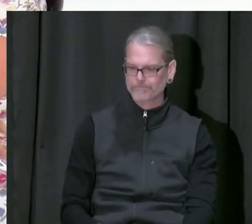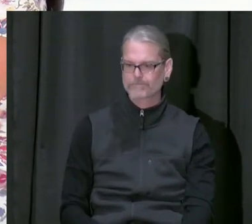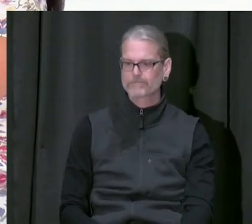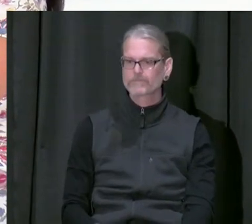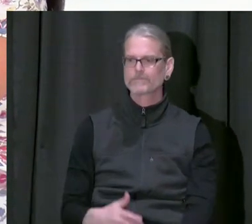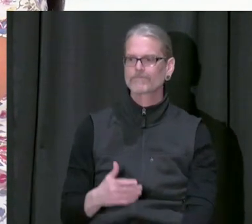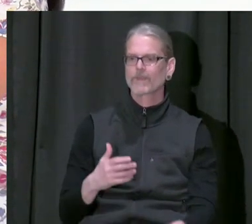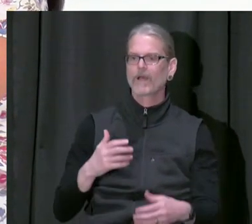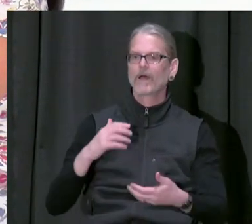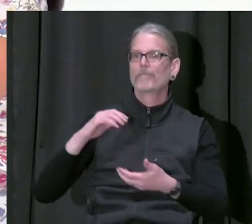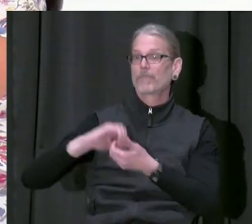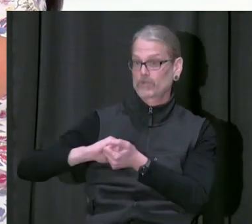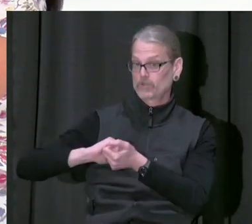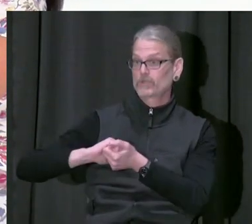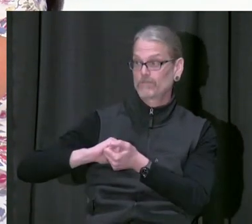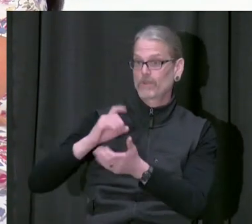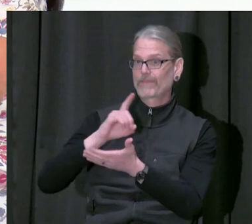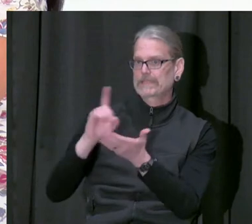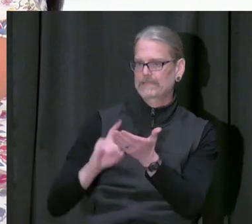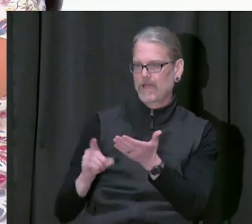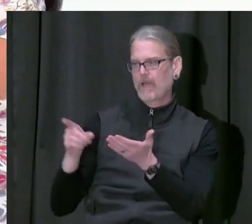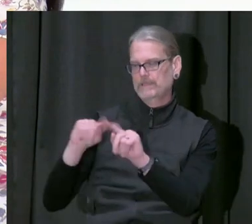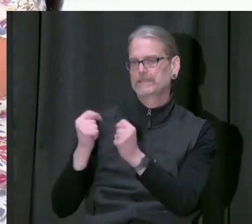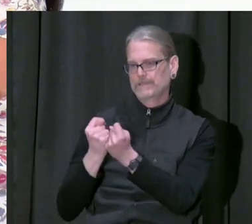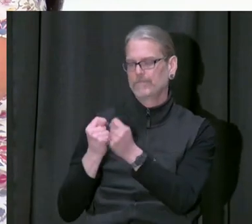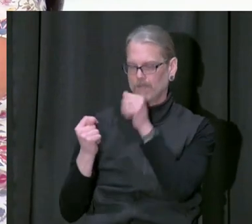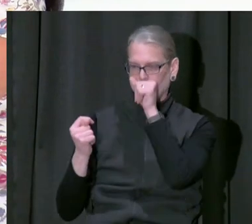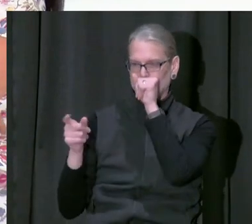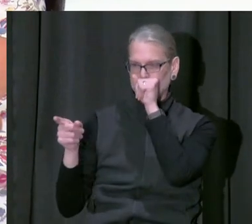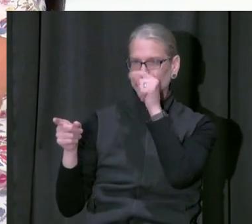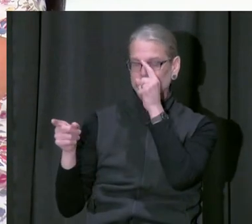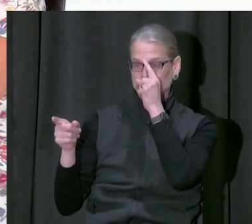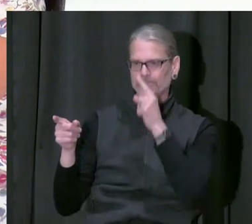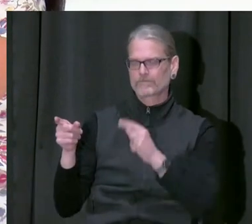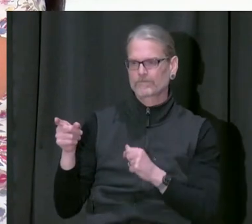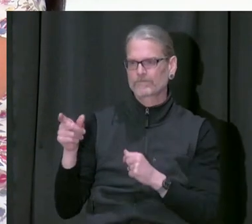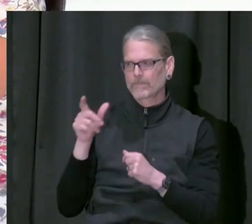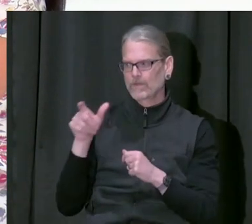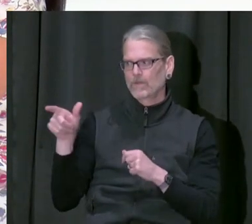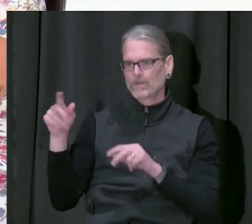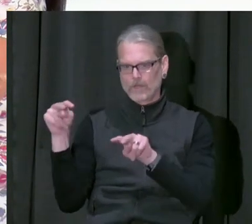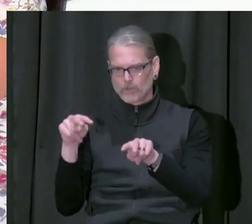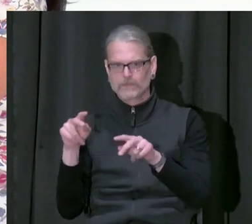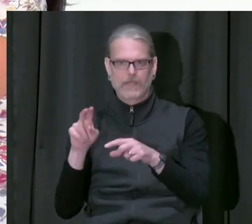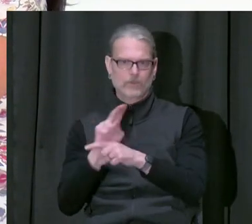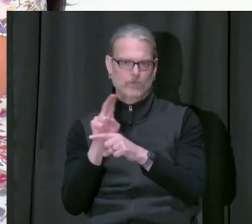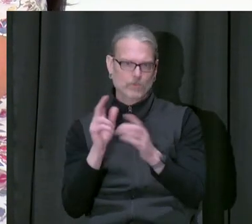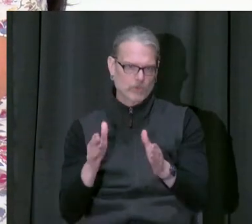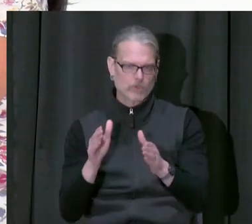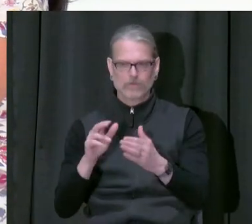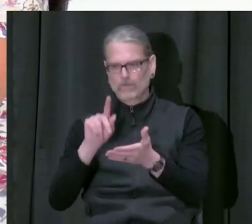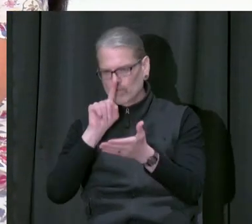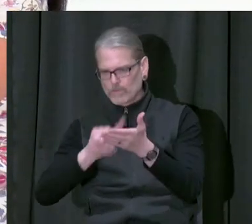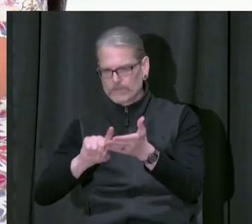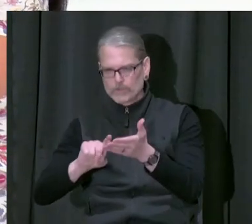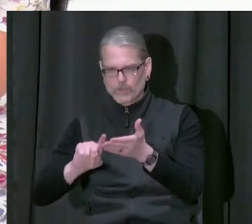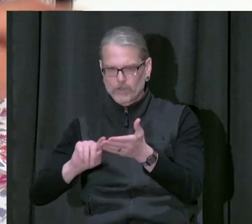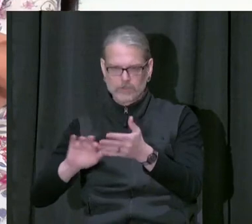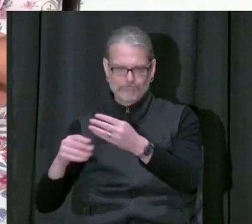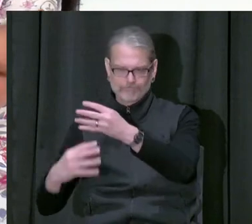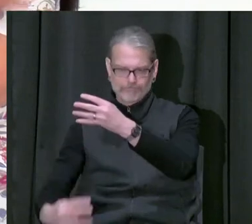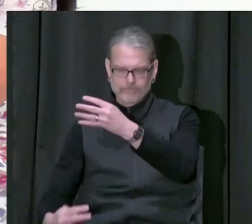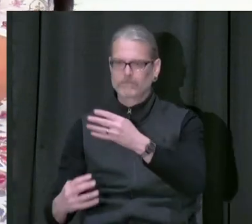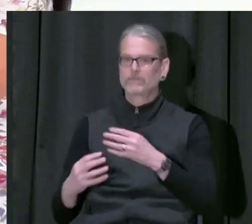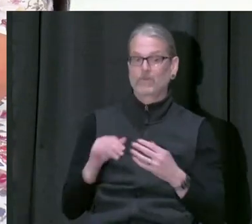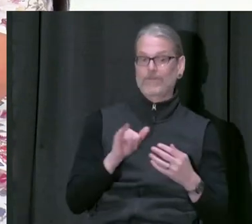In partnership with the design accessibility team that does the inclusive user research. So that's the